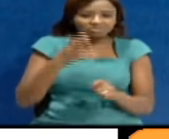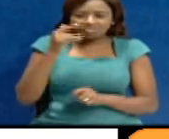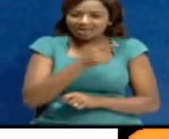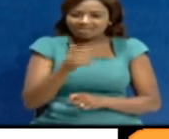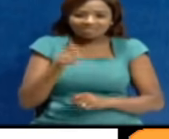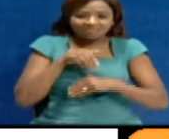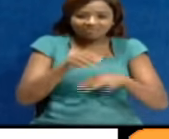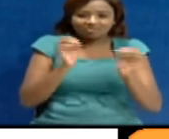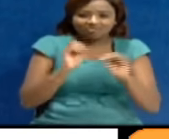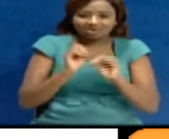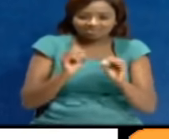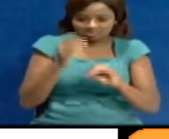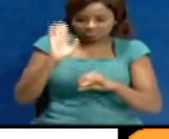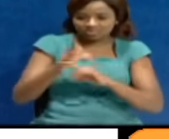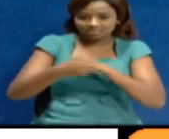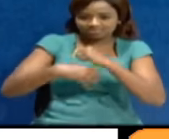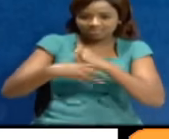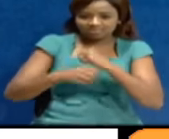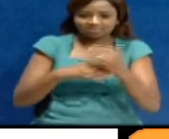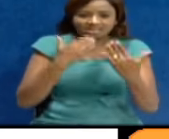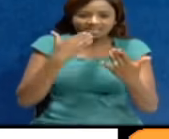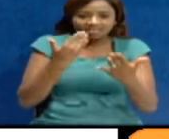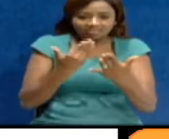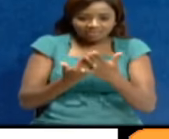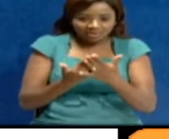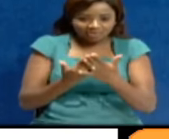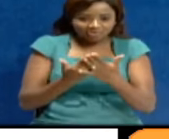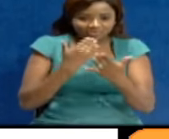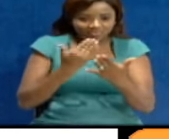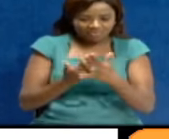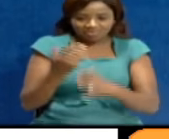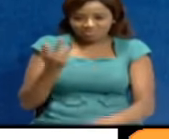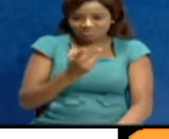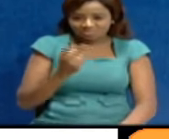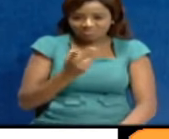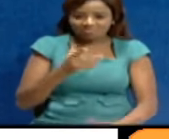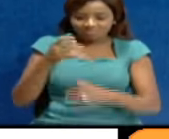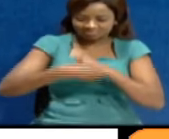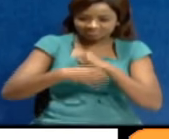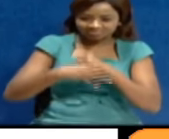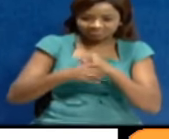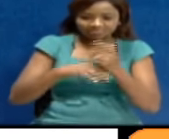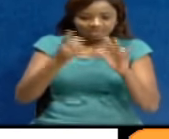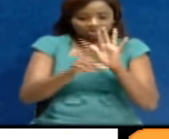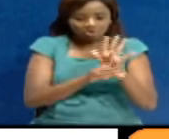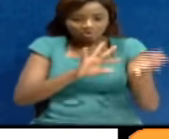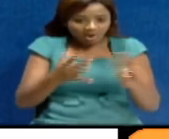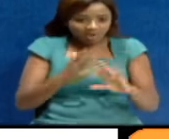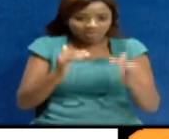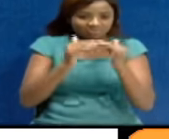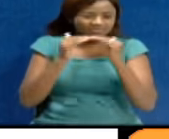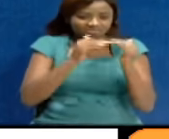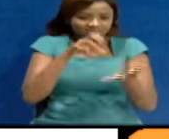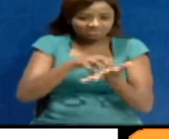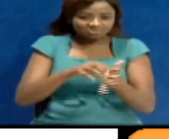follow suit. That is what I can say. Thank you so much. That is the state of the nation, the state of our laws, the state of our democracy